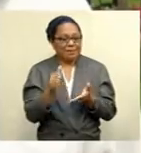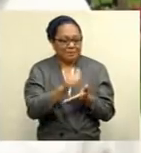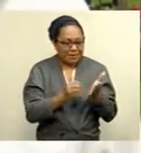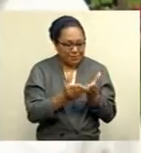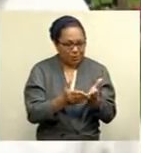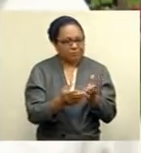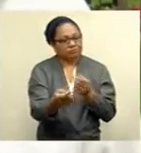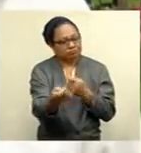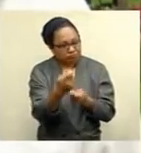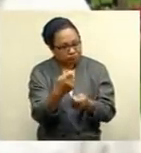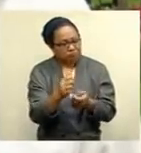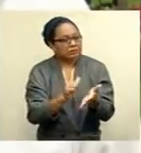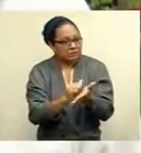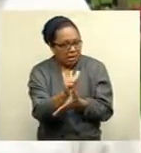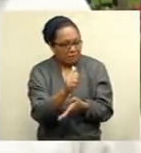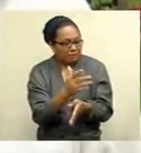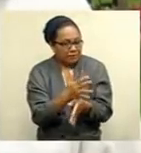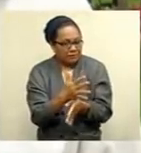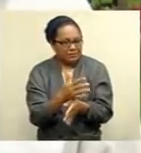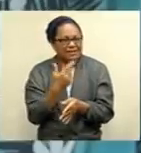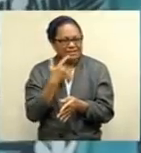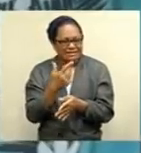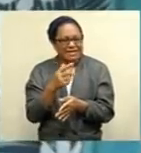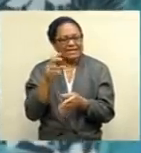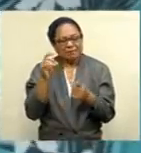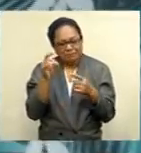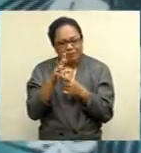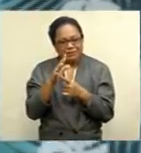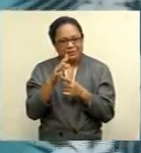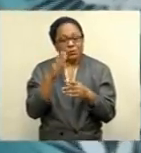do for sustenance. We just have to work hard.